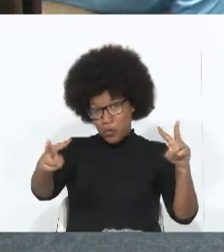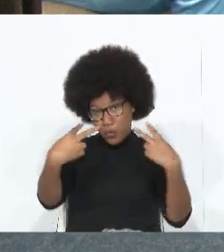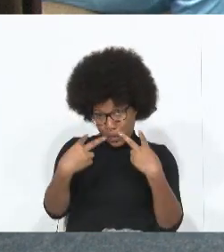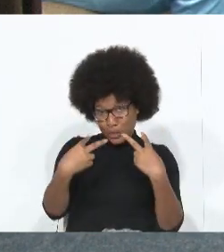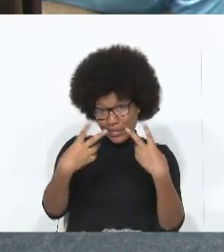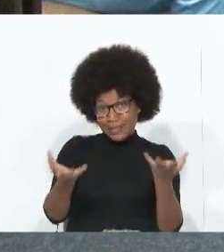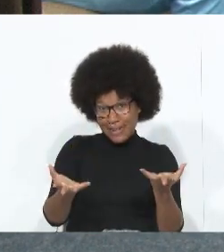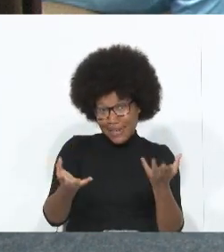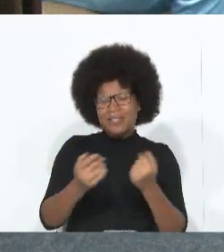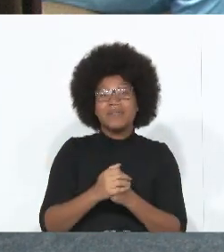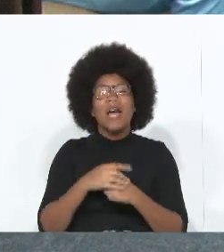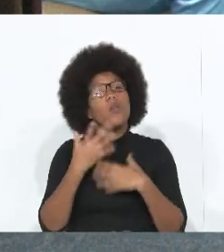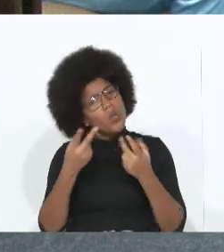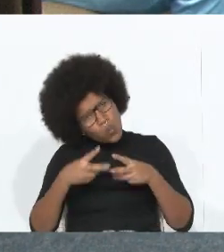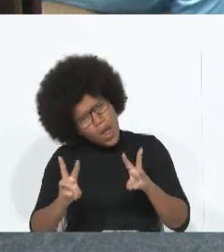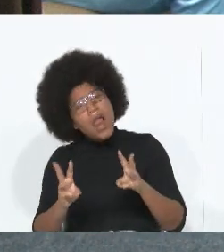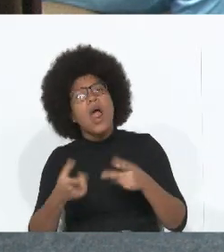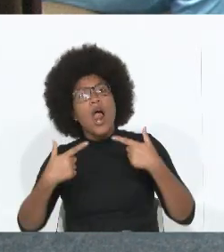you can get